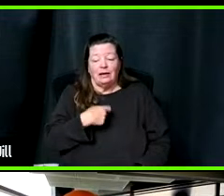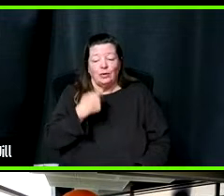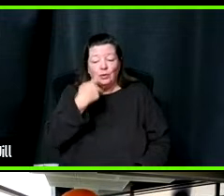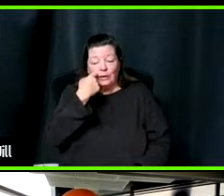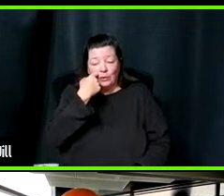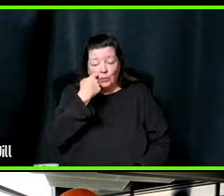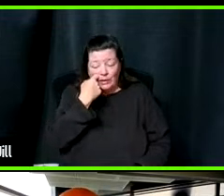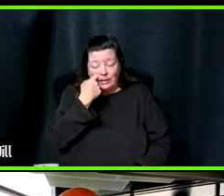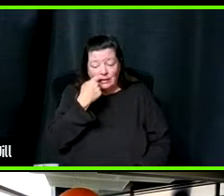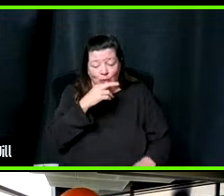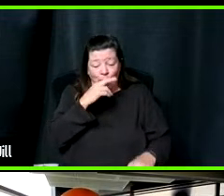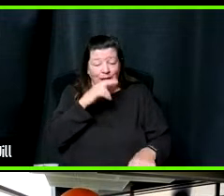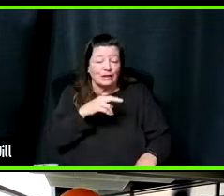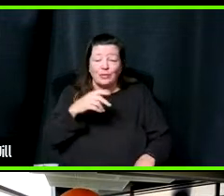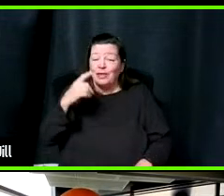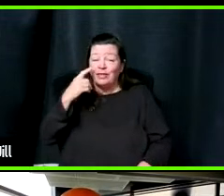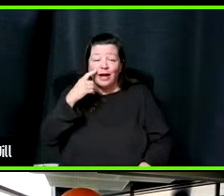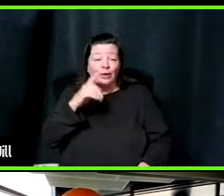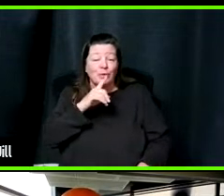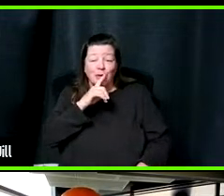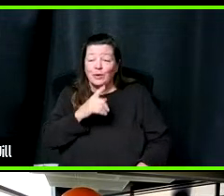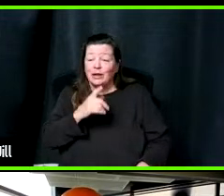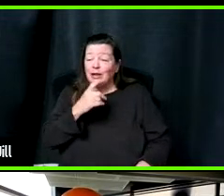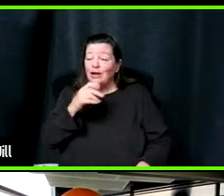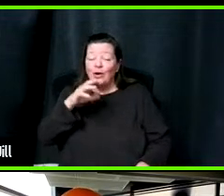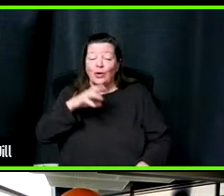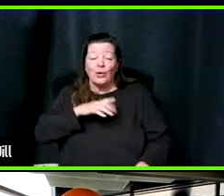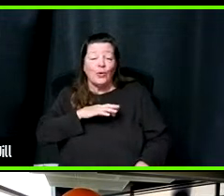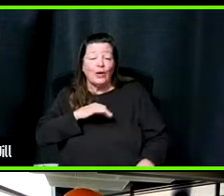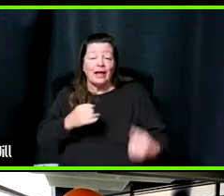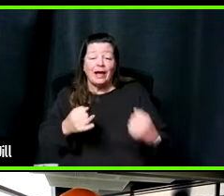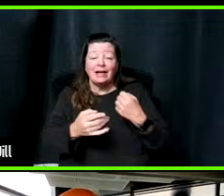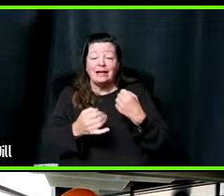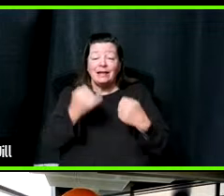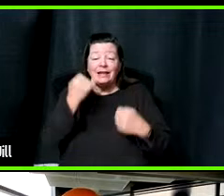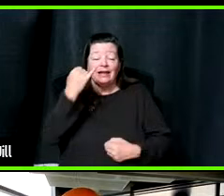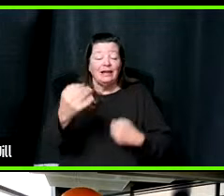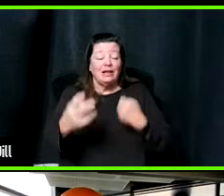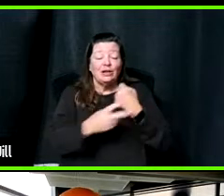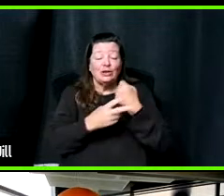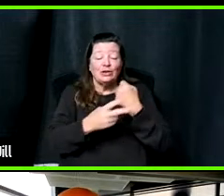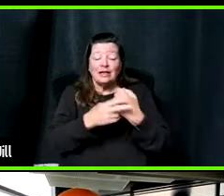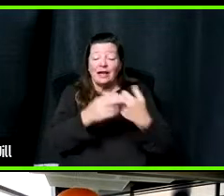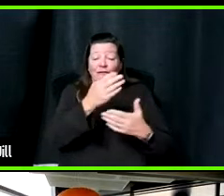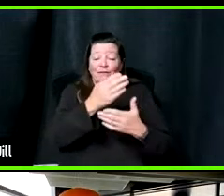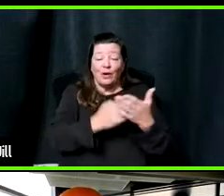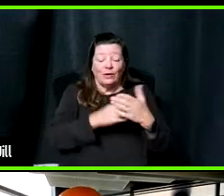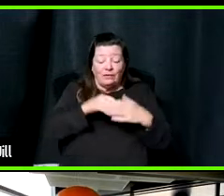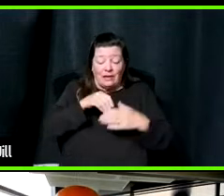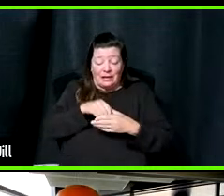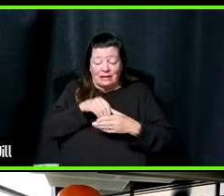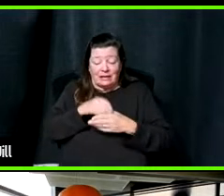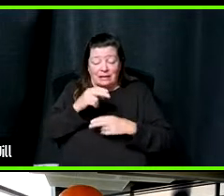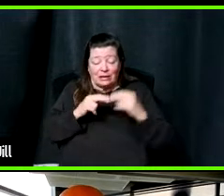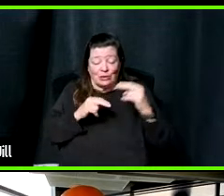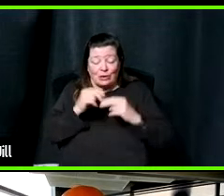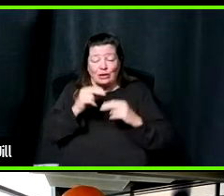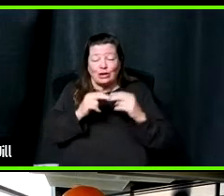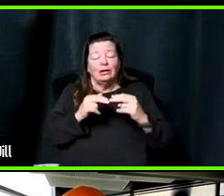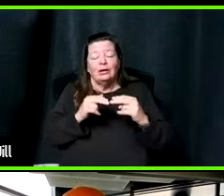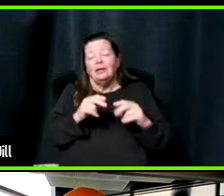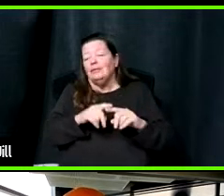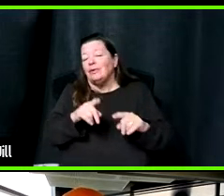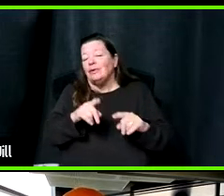what we thought would be a cool idea at PDX to save a chunk of the existing infrastructure is simply not practical when you get into